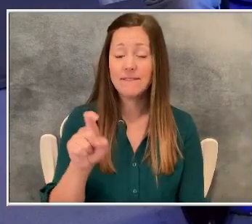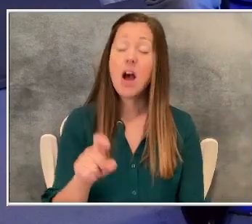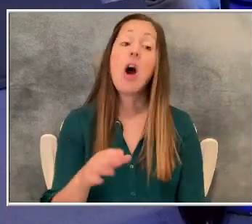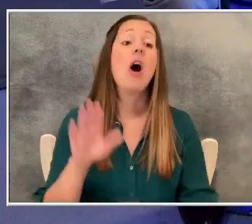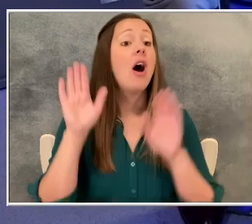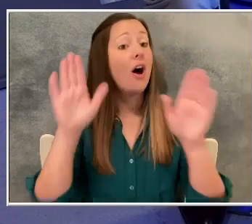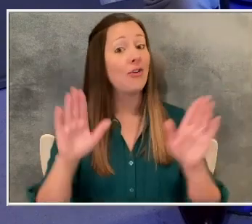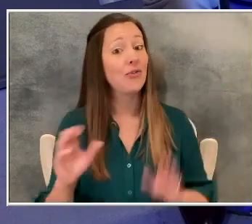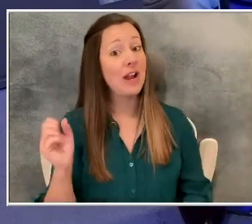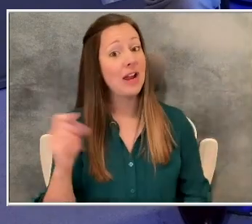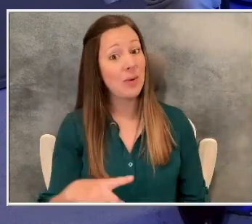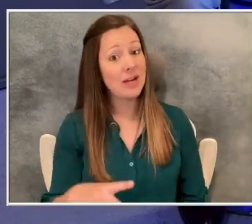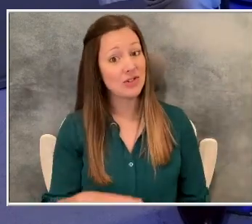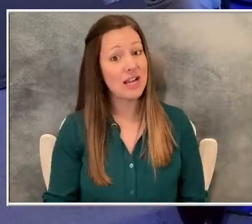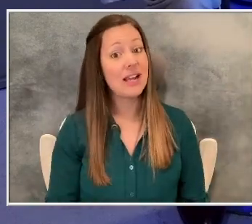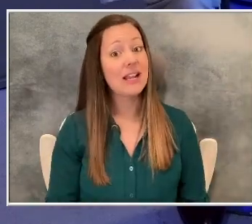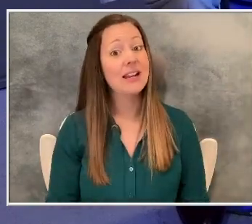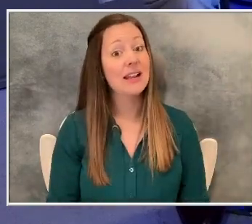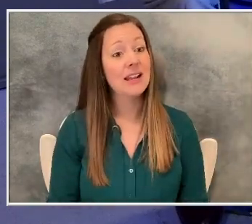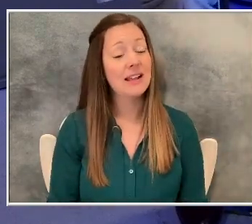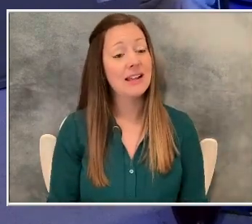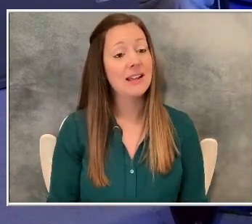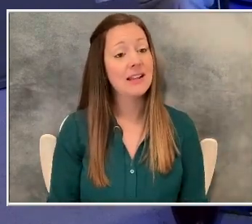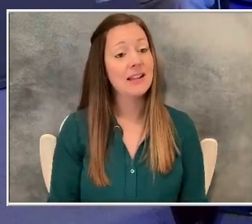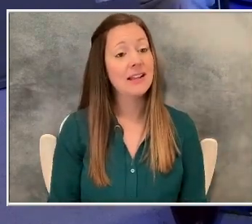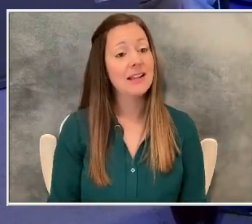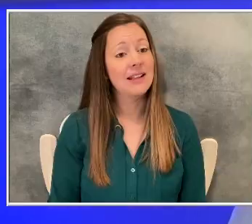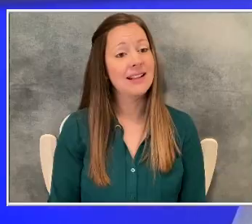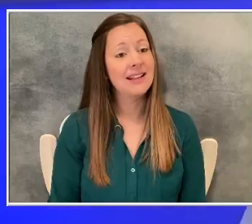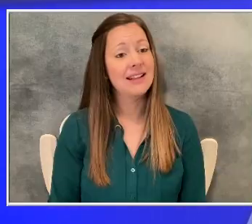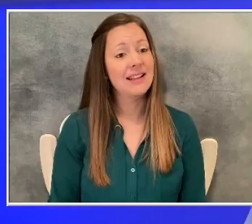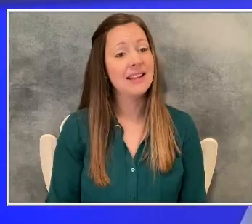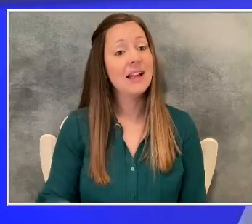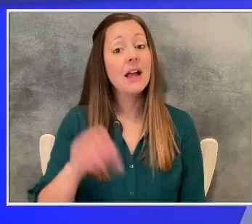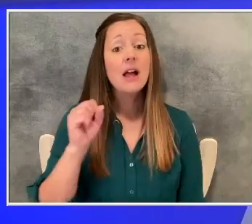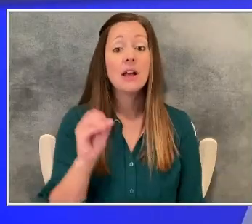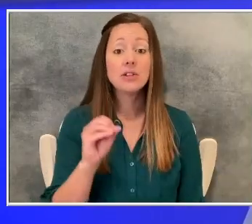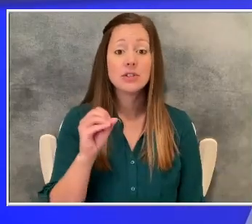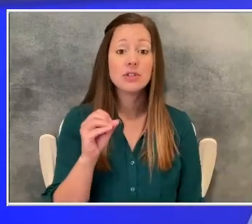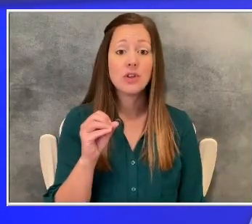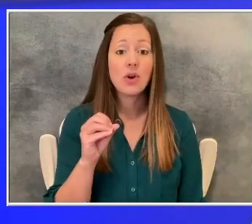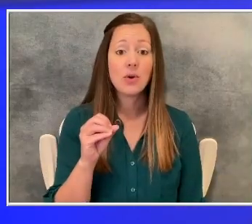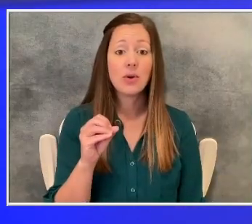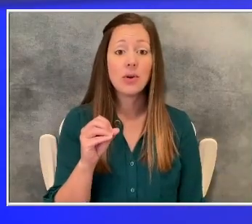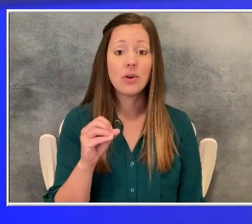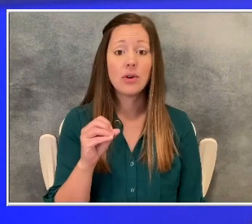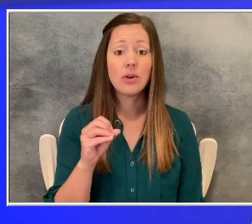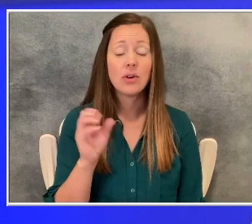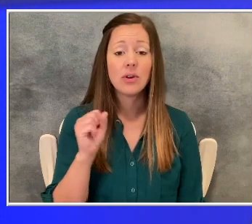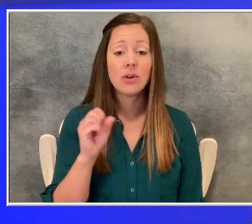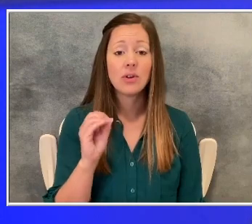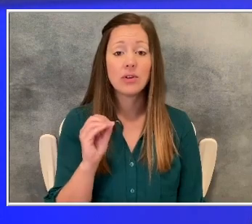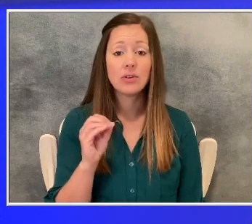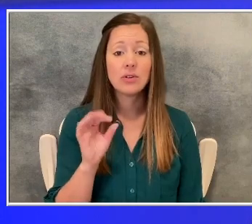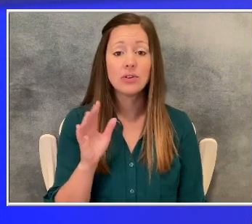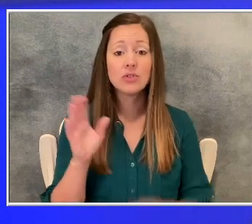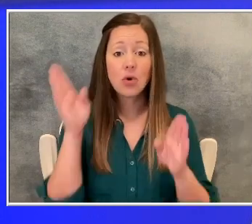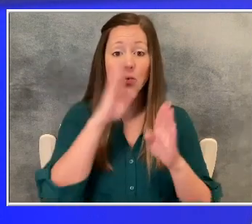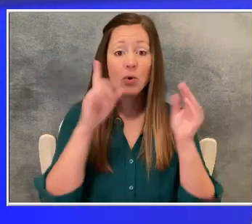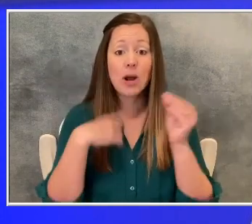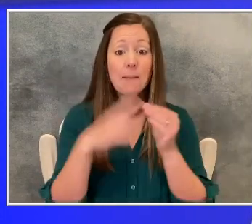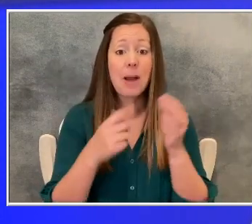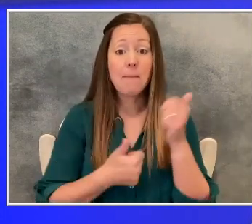cool earpiece again. All right. So the thing we worry about most after a surgical intervention like this with the